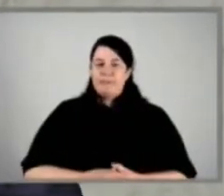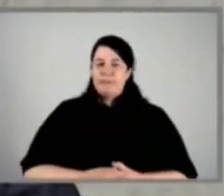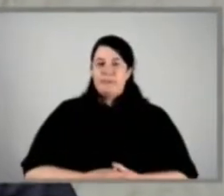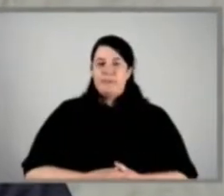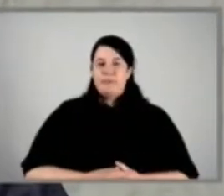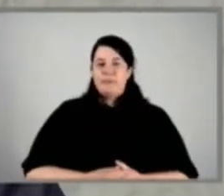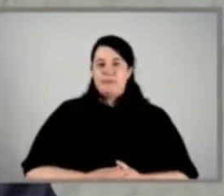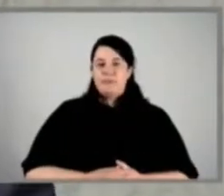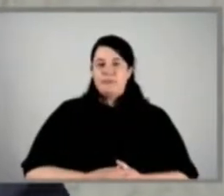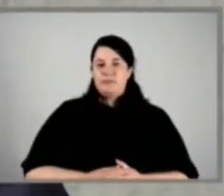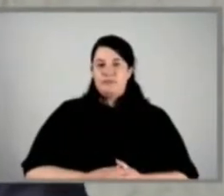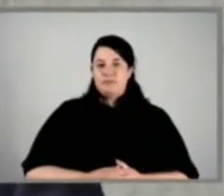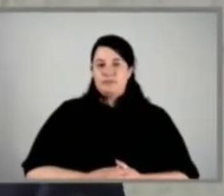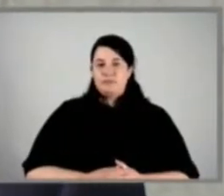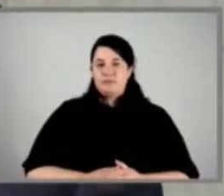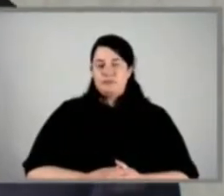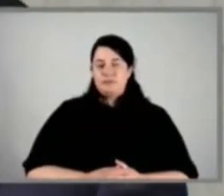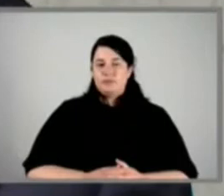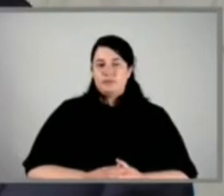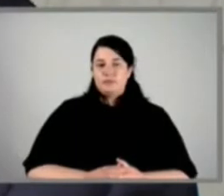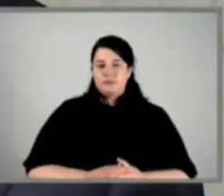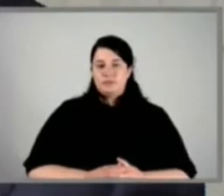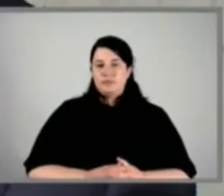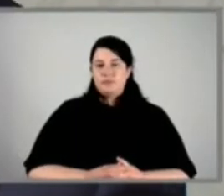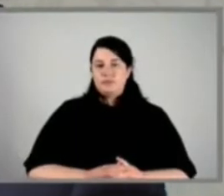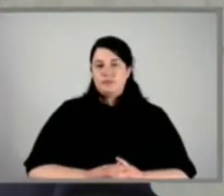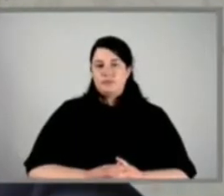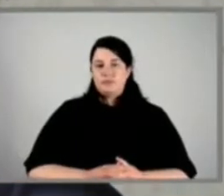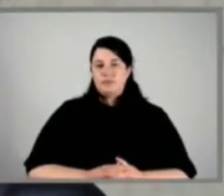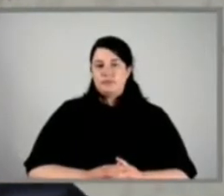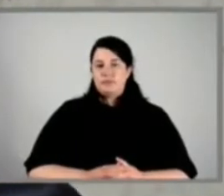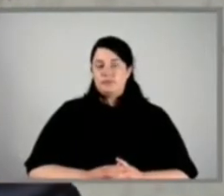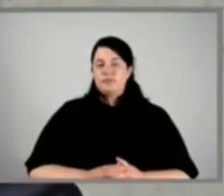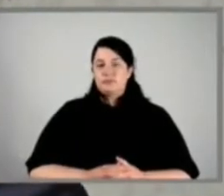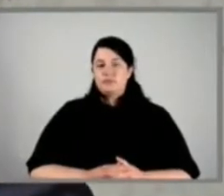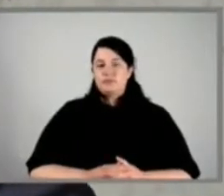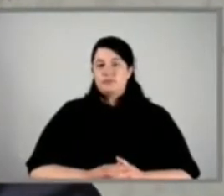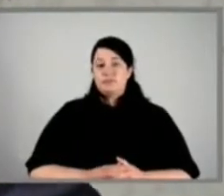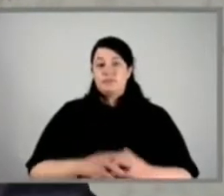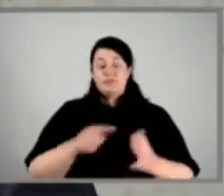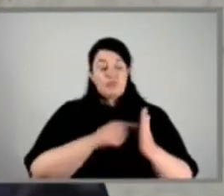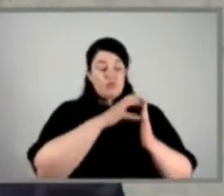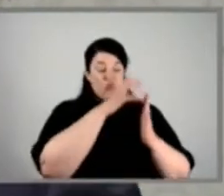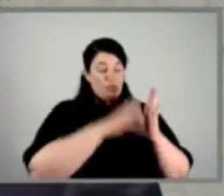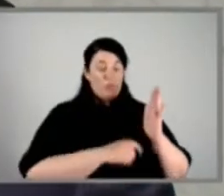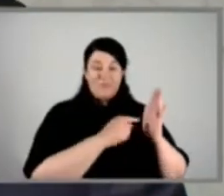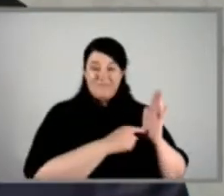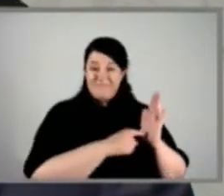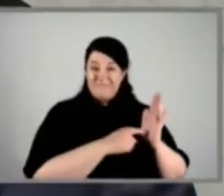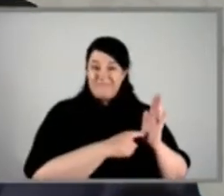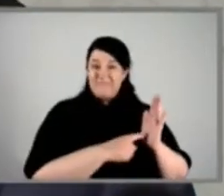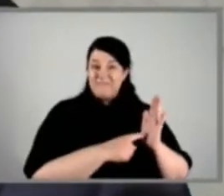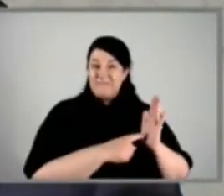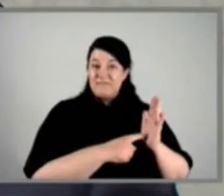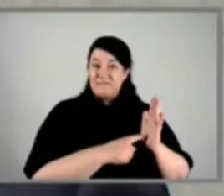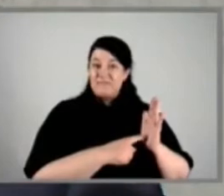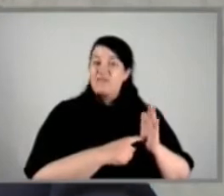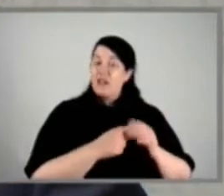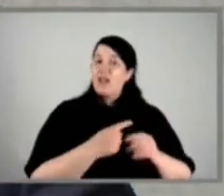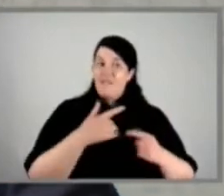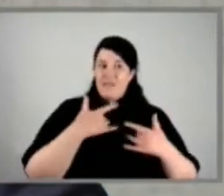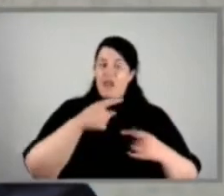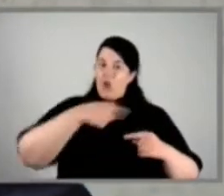Speaking of confidence, perhaps the overriding conclusion from our report is that there is good reason to be confident in the